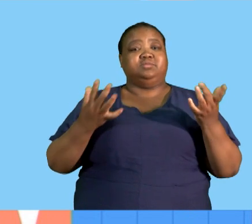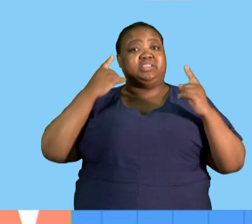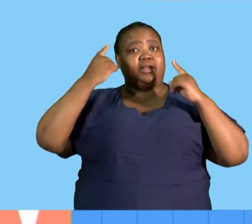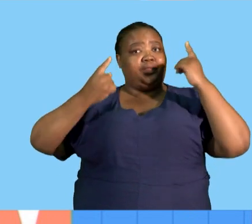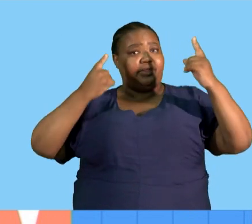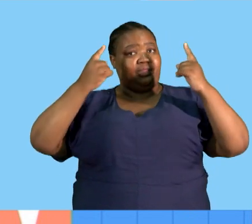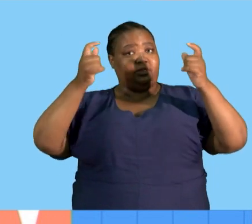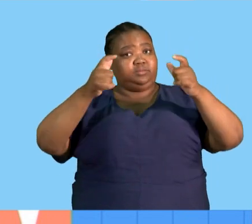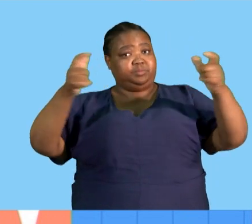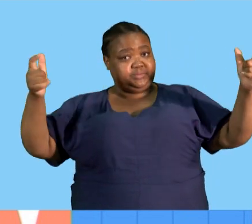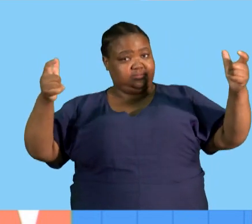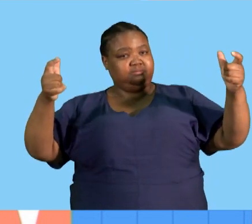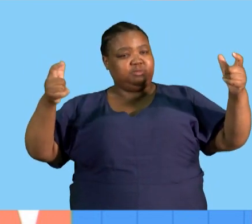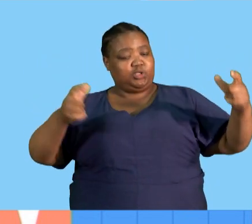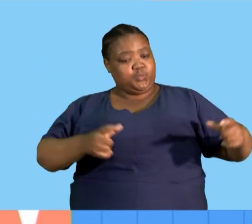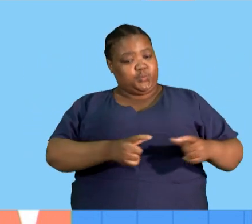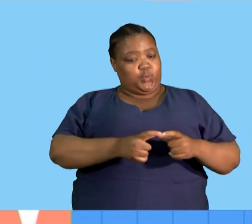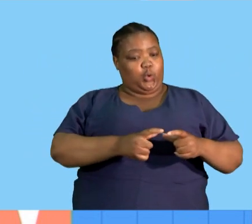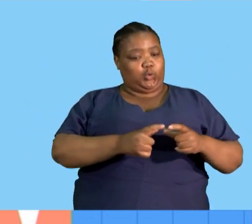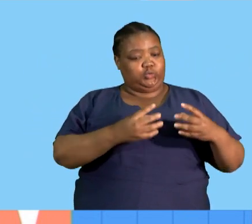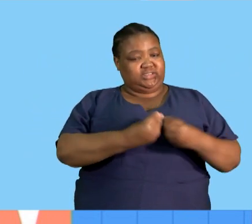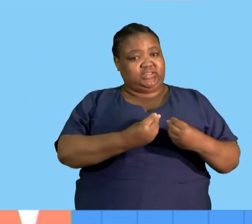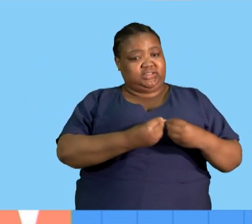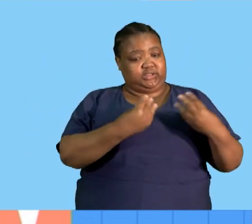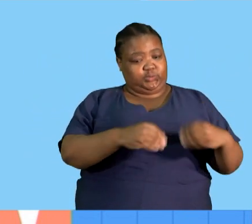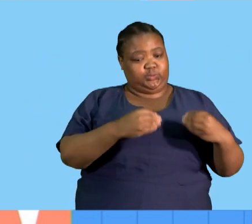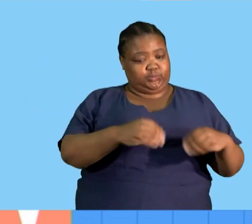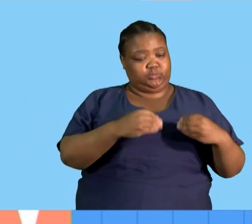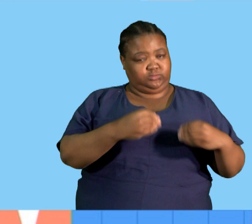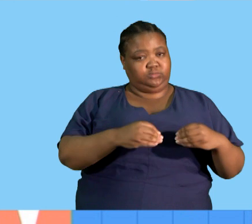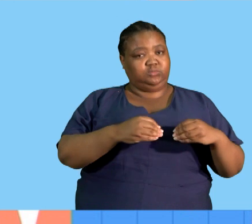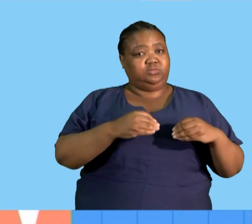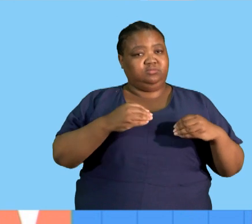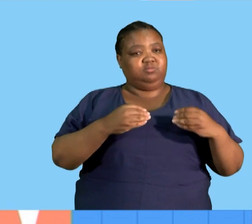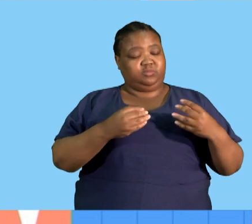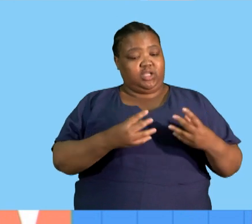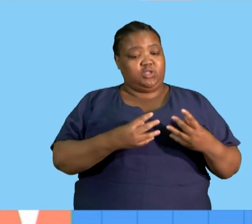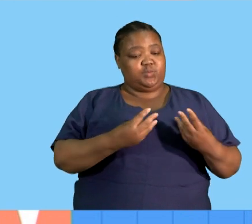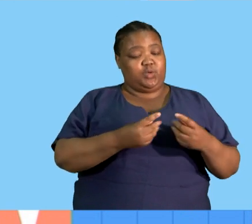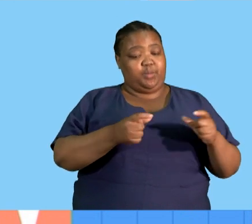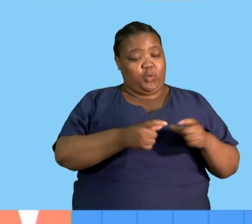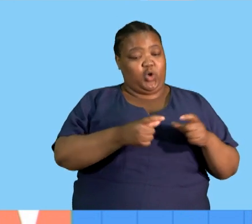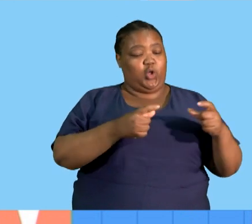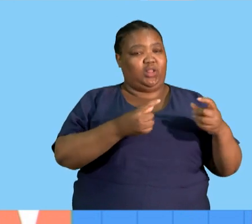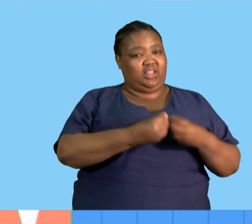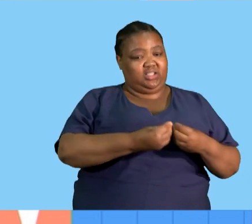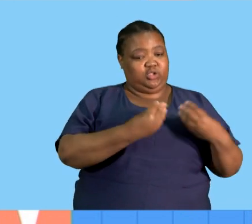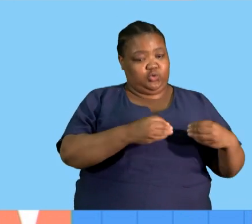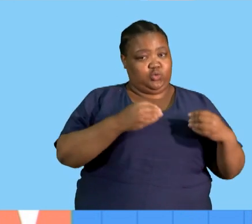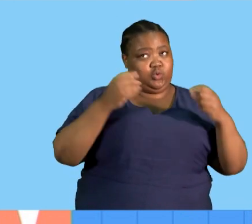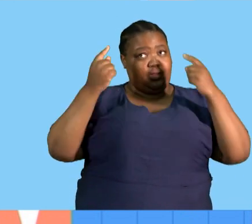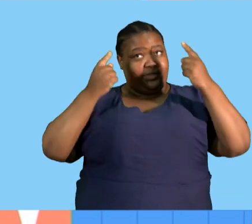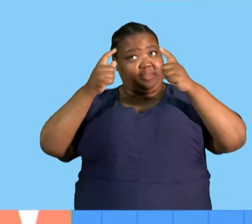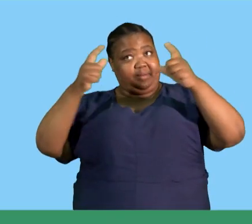about big things while you're doing small things so that all the small things go in the right direction? This is